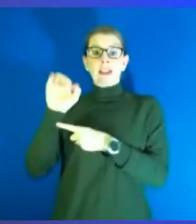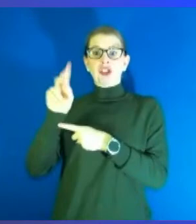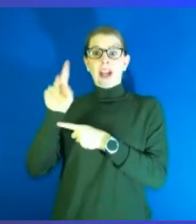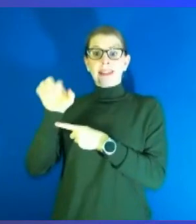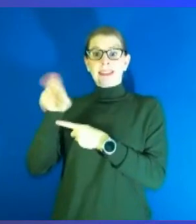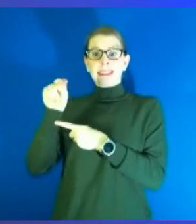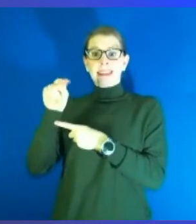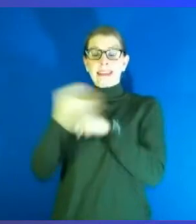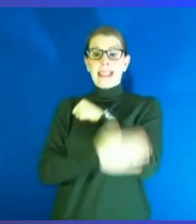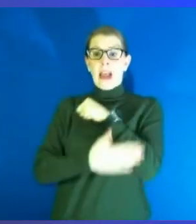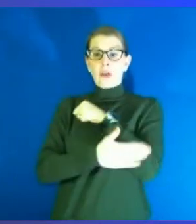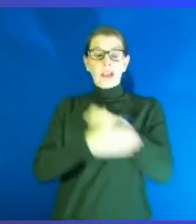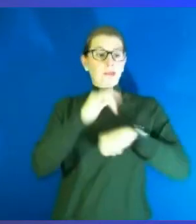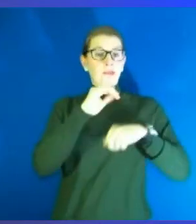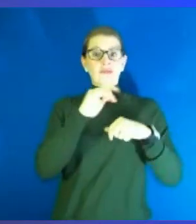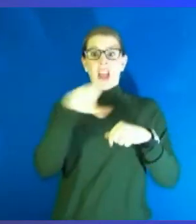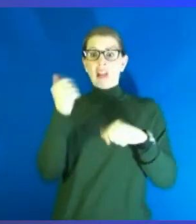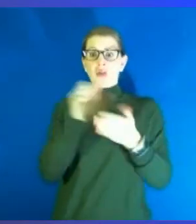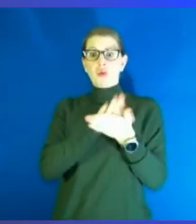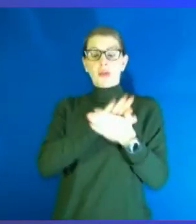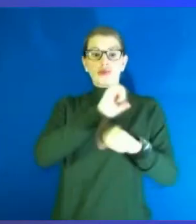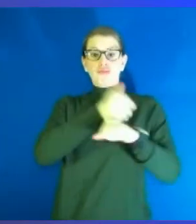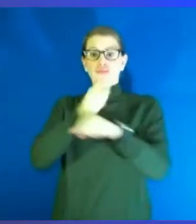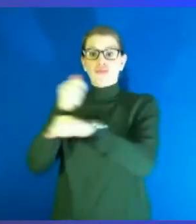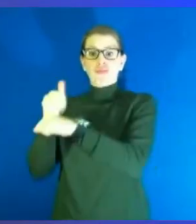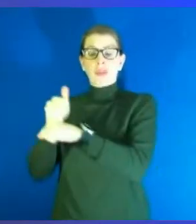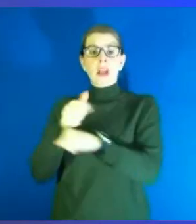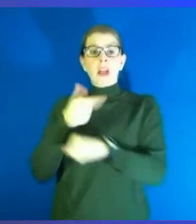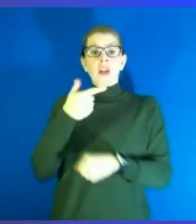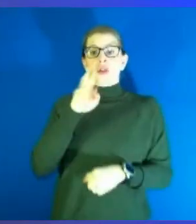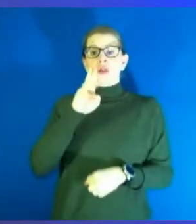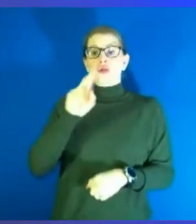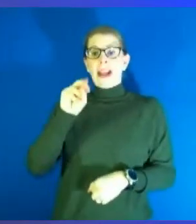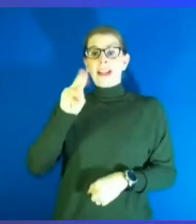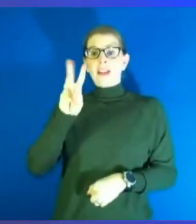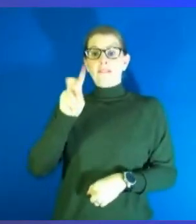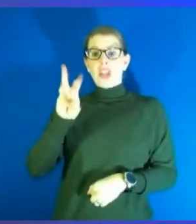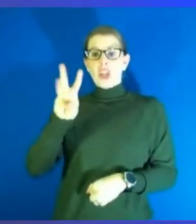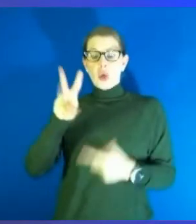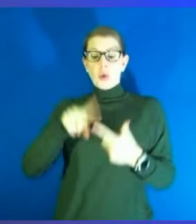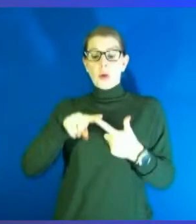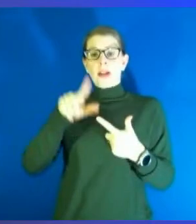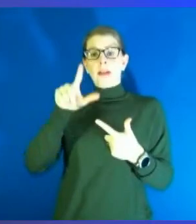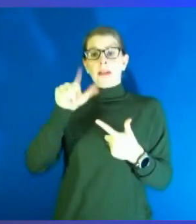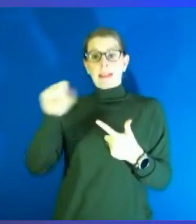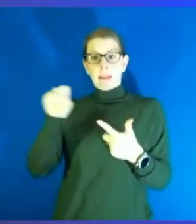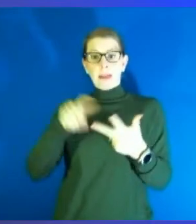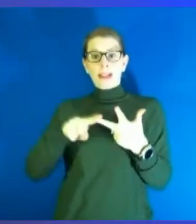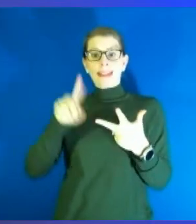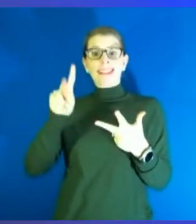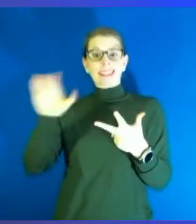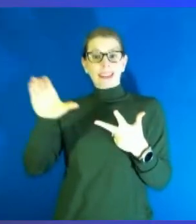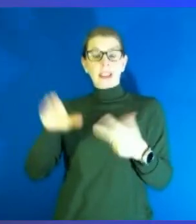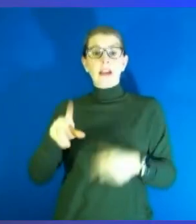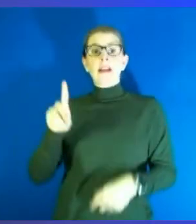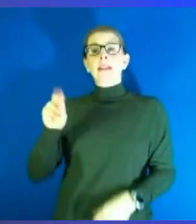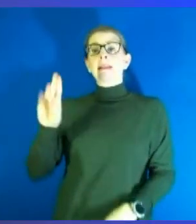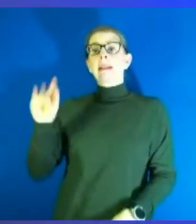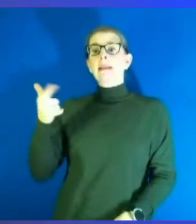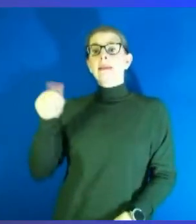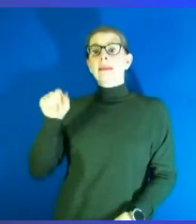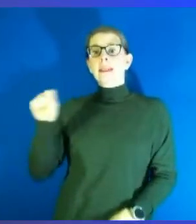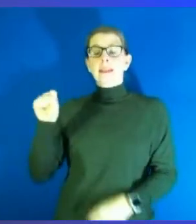mandate in place, including Grandview, Lee Summit, Raytown, and also Kansas City. In Douglas County this morning, commissioners will